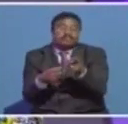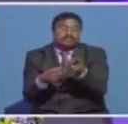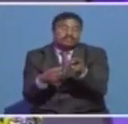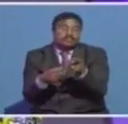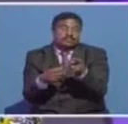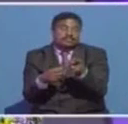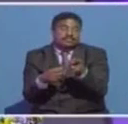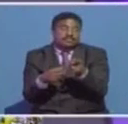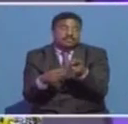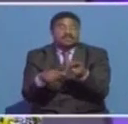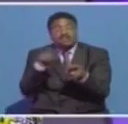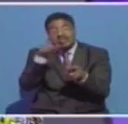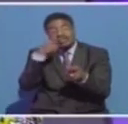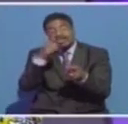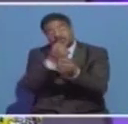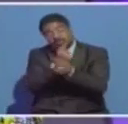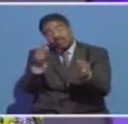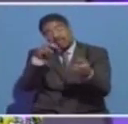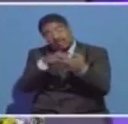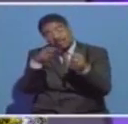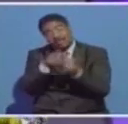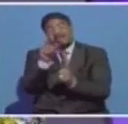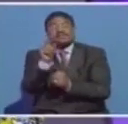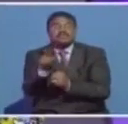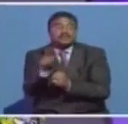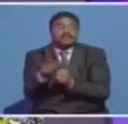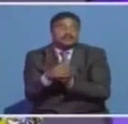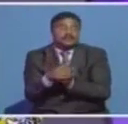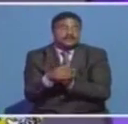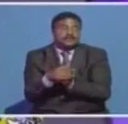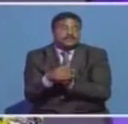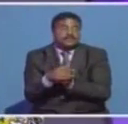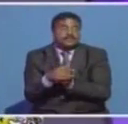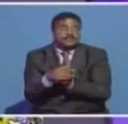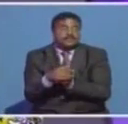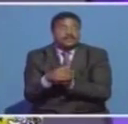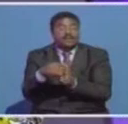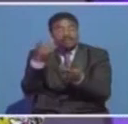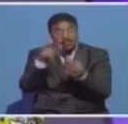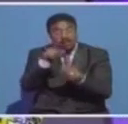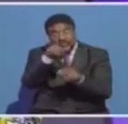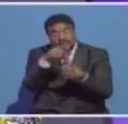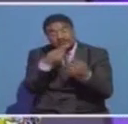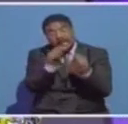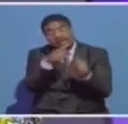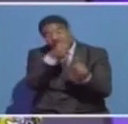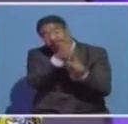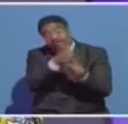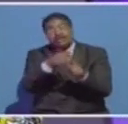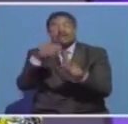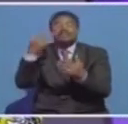have sorted out their problem in terms of access to water, but in the long run it affects the whole community, and then government has to